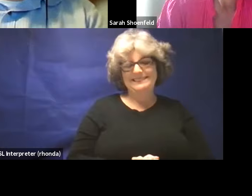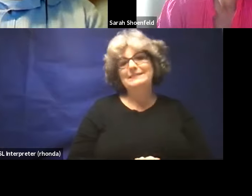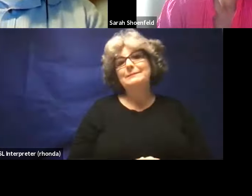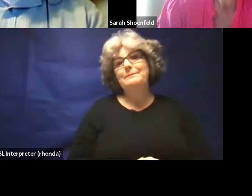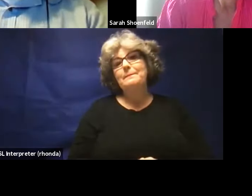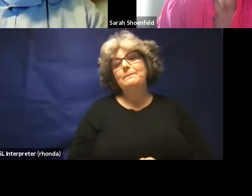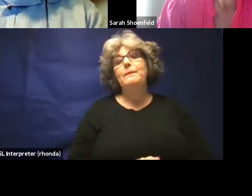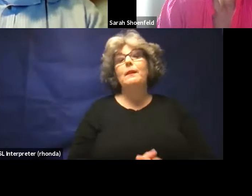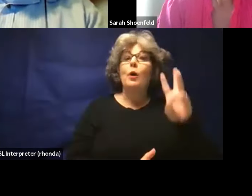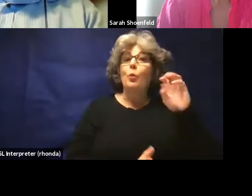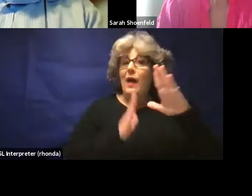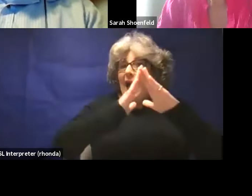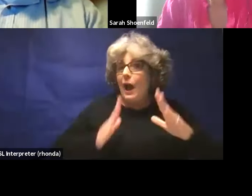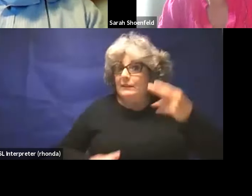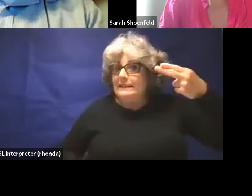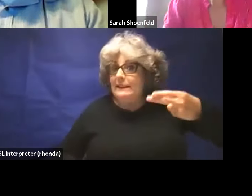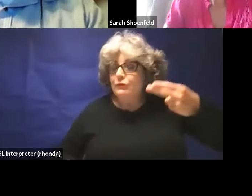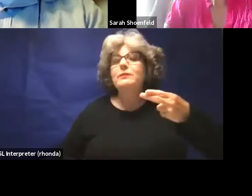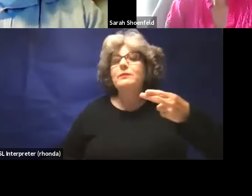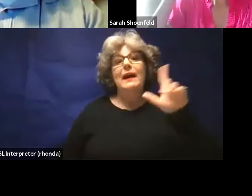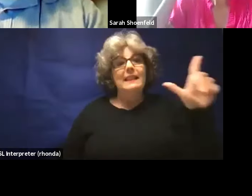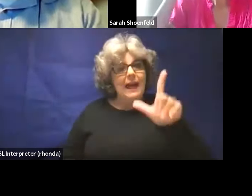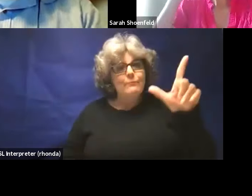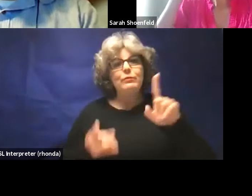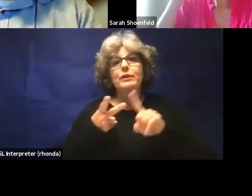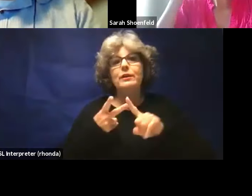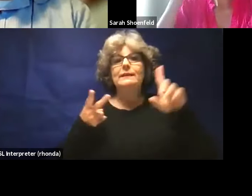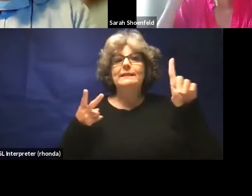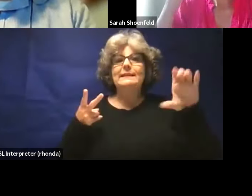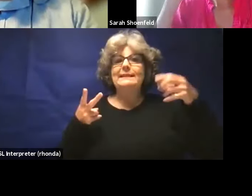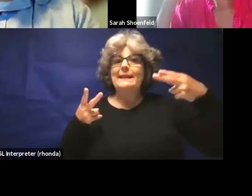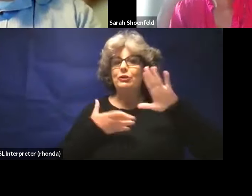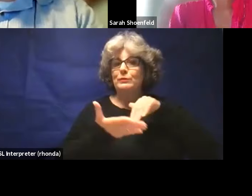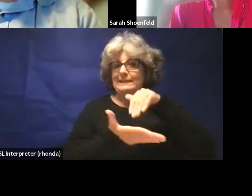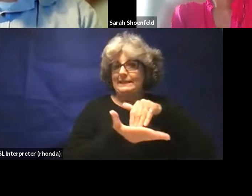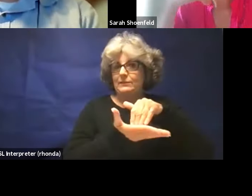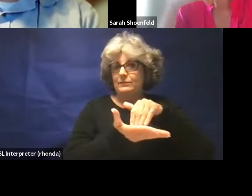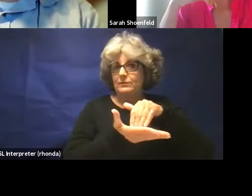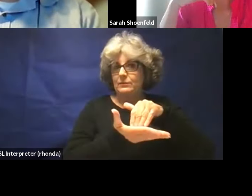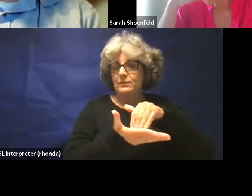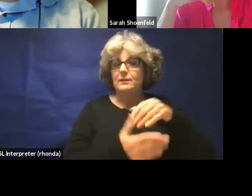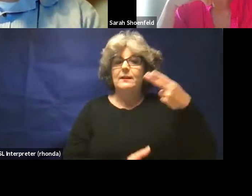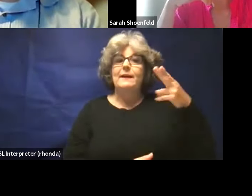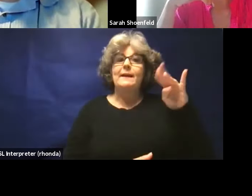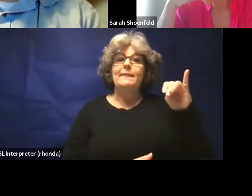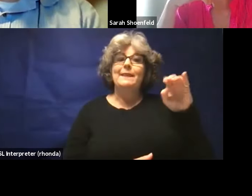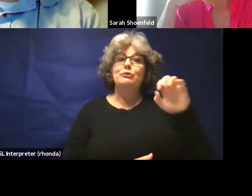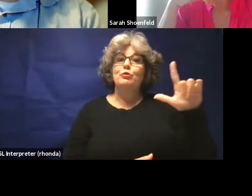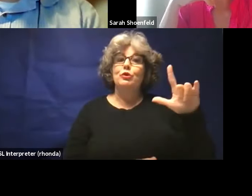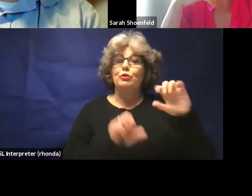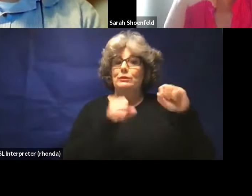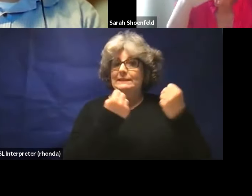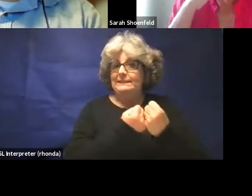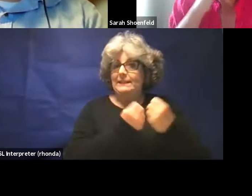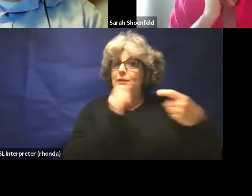House history. Well, there the library and I think the DC History Center, formerly the Historical Society, conduct house history